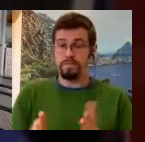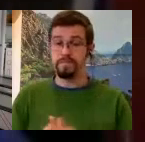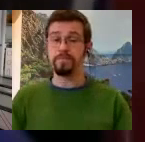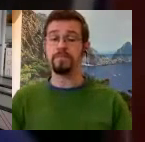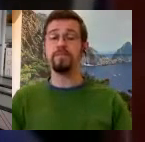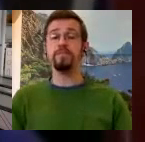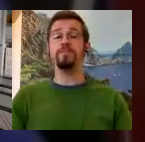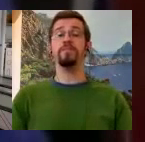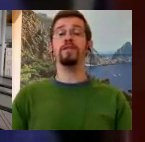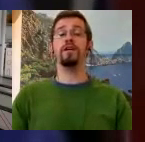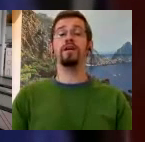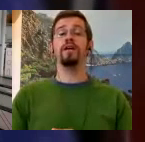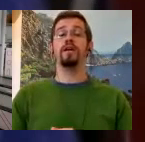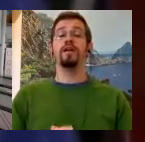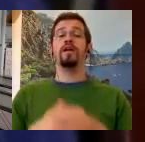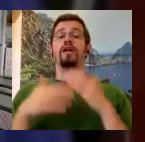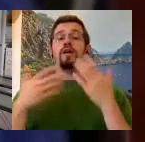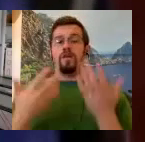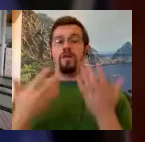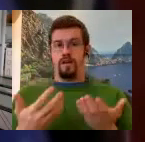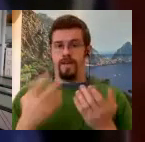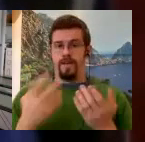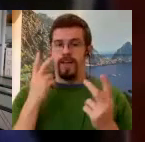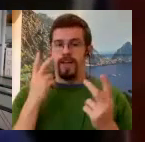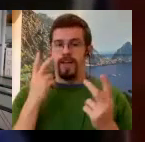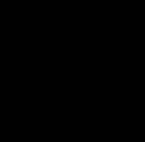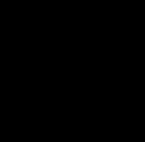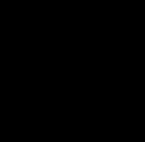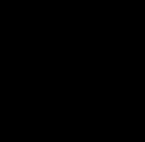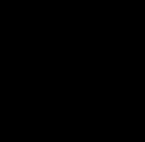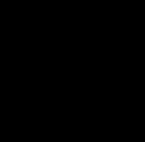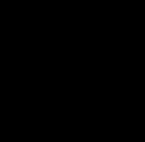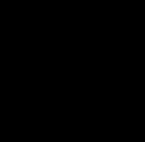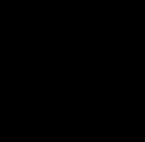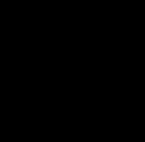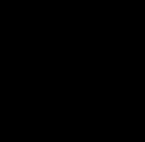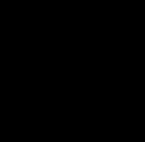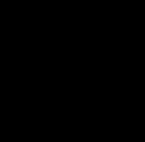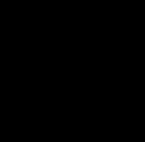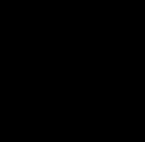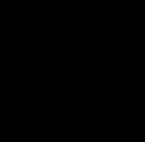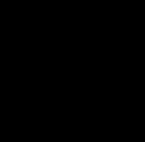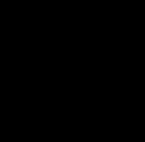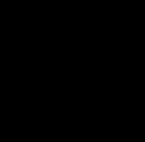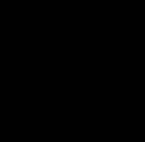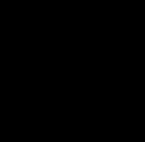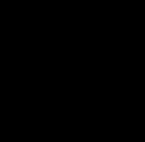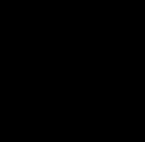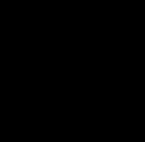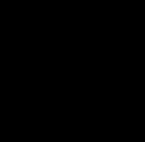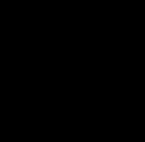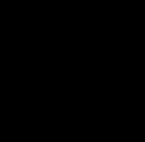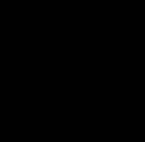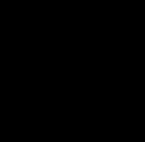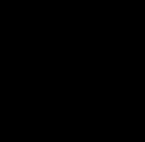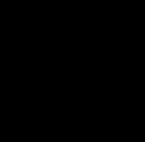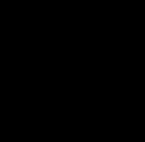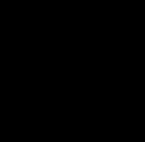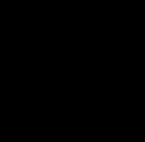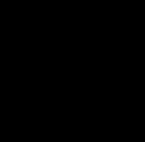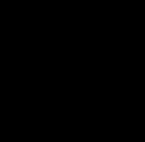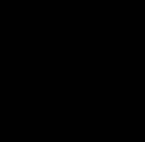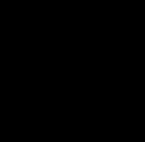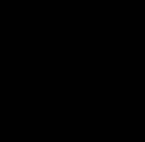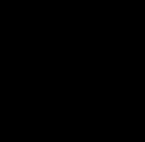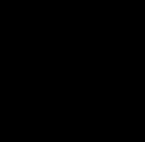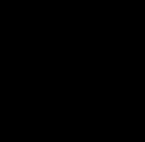The visual image is another key element to the standard, and I've been talking about that, where we have two-dimensional order, where every symbol